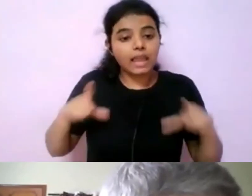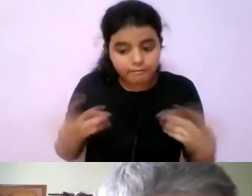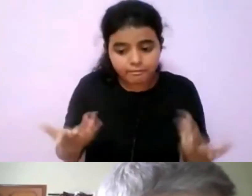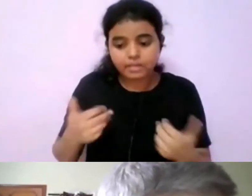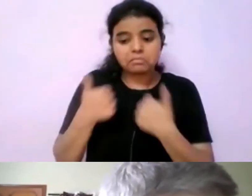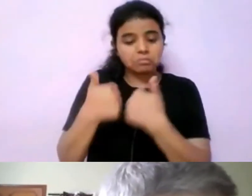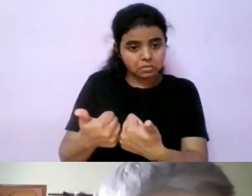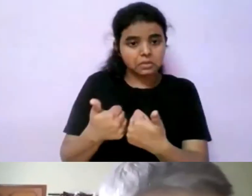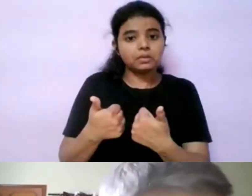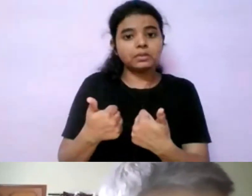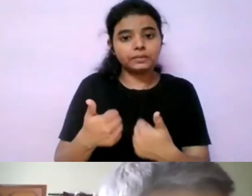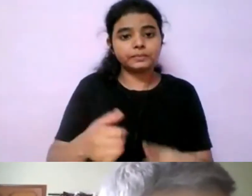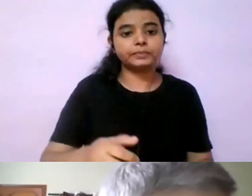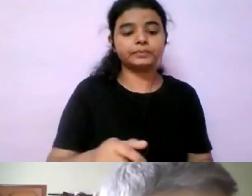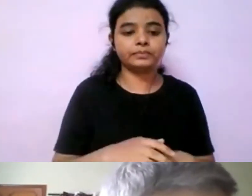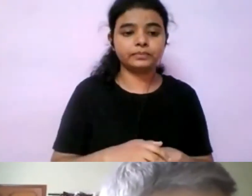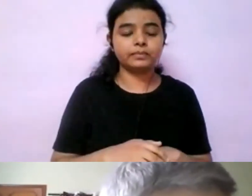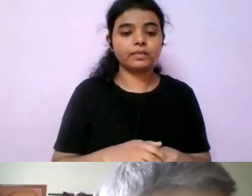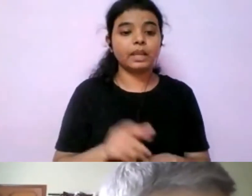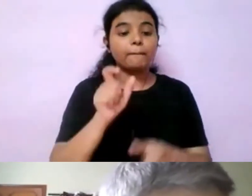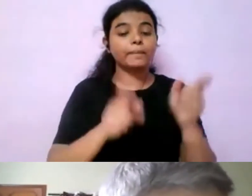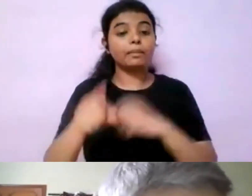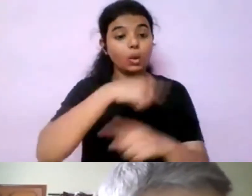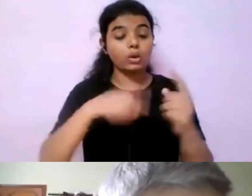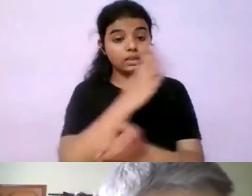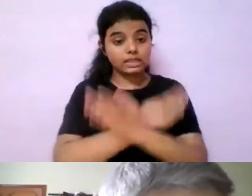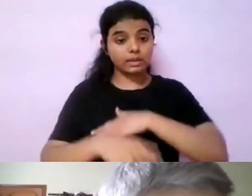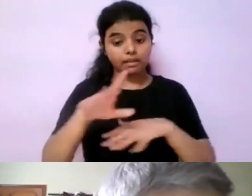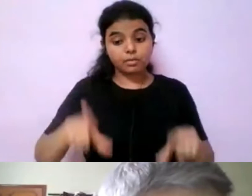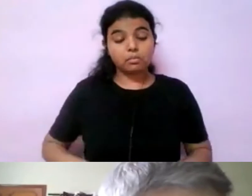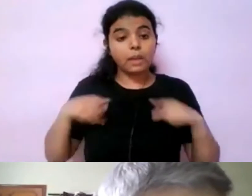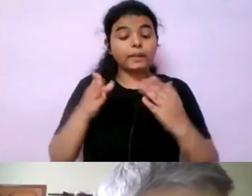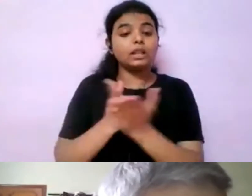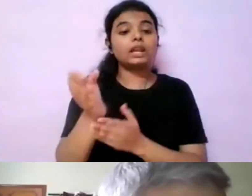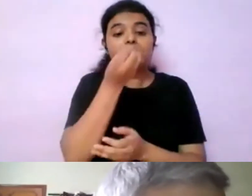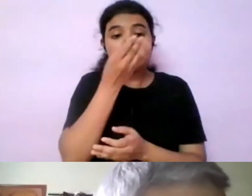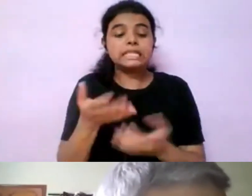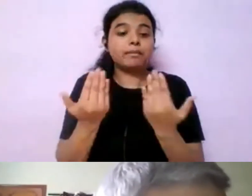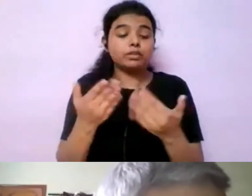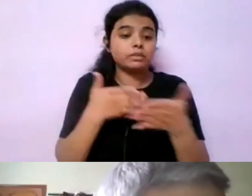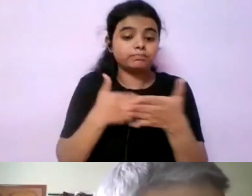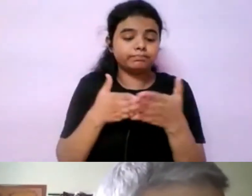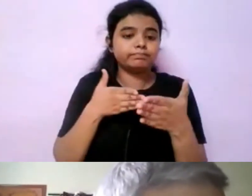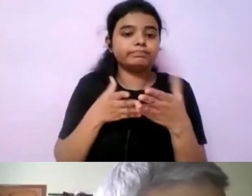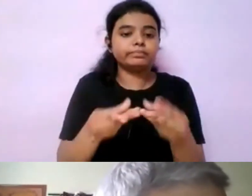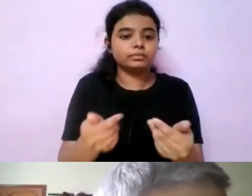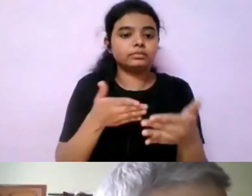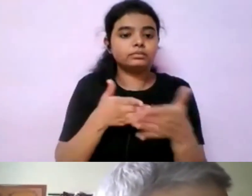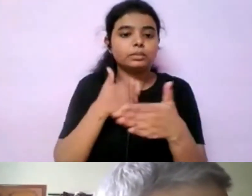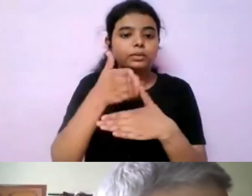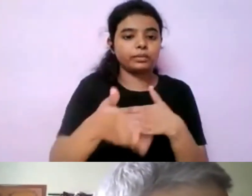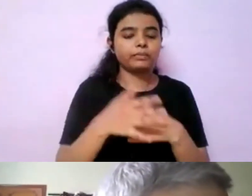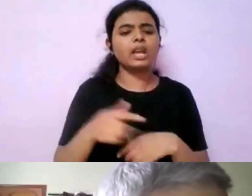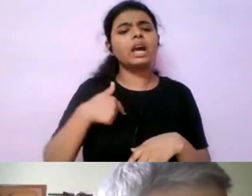and more equal for people who are disabled. And I think that would, I think, be my primary aim. I think one of the problems